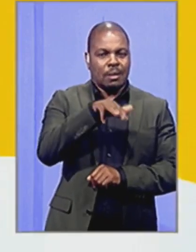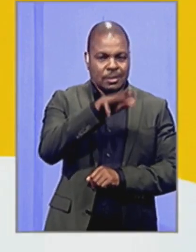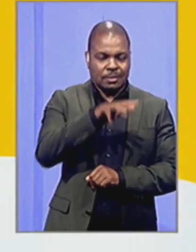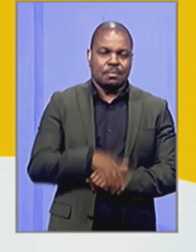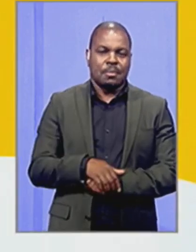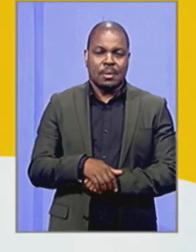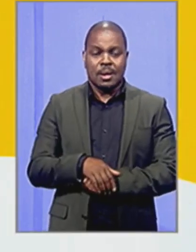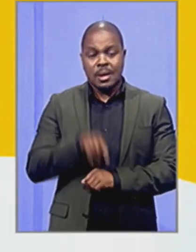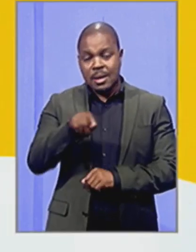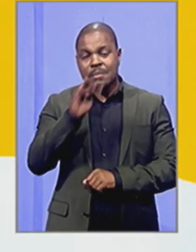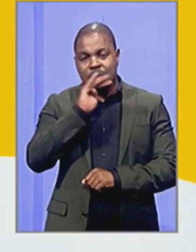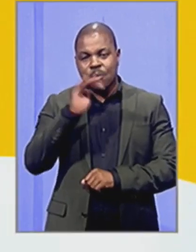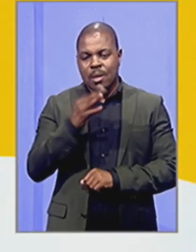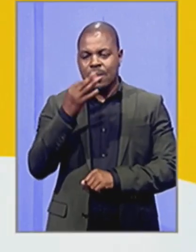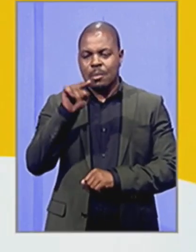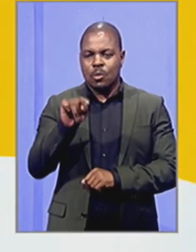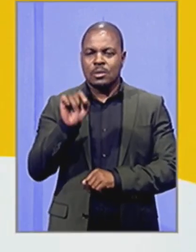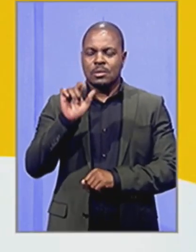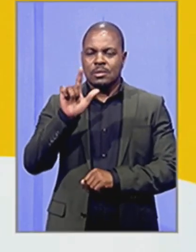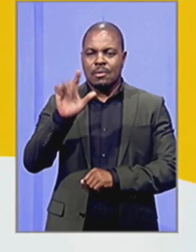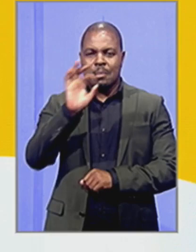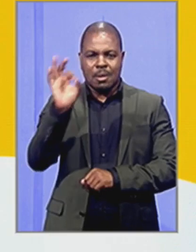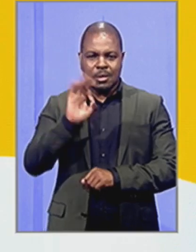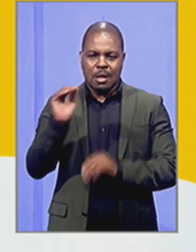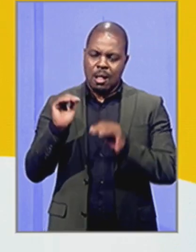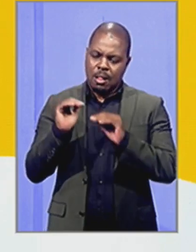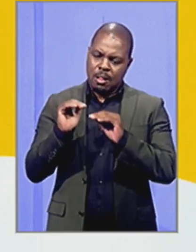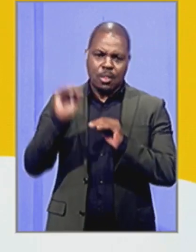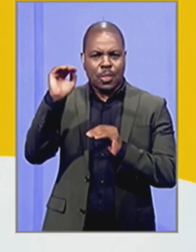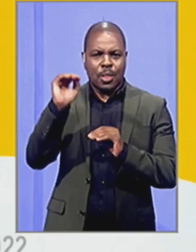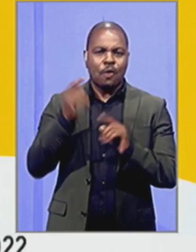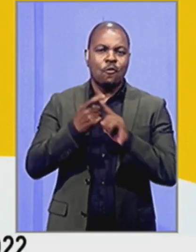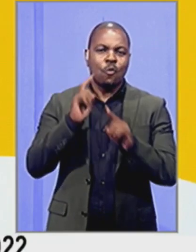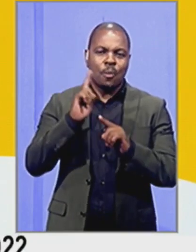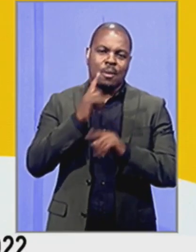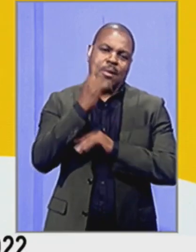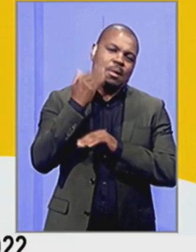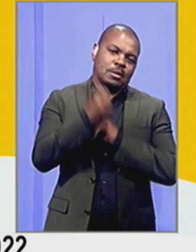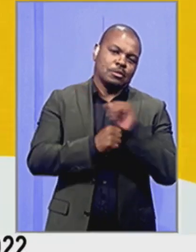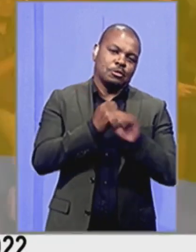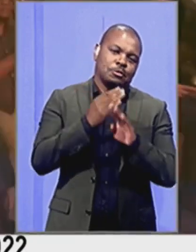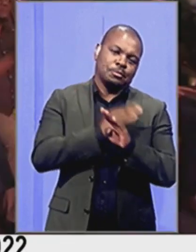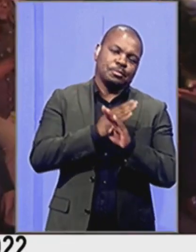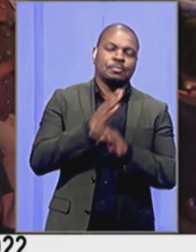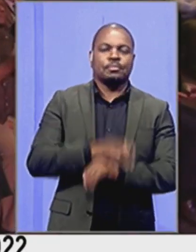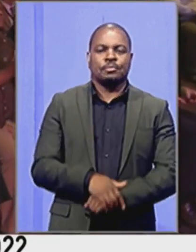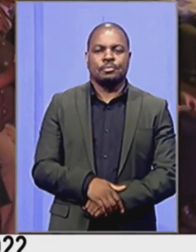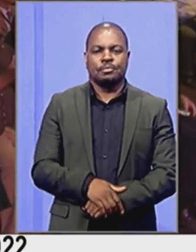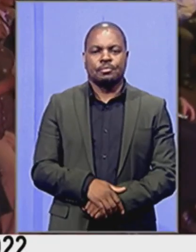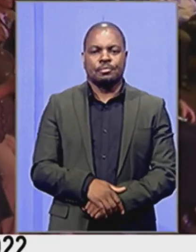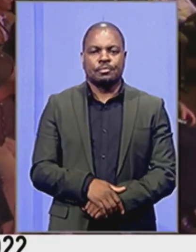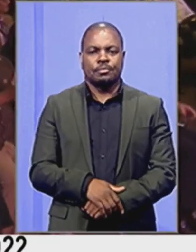which is an improvement of 3.7% from last year.